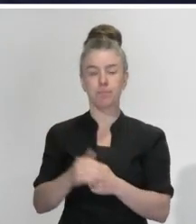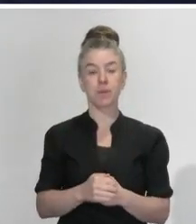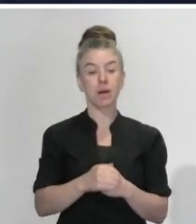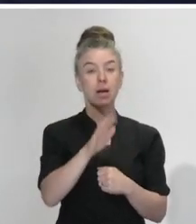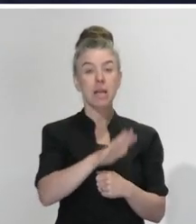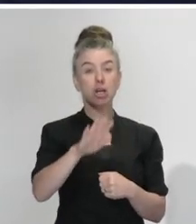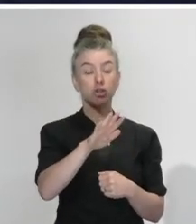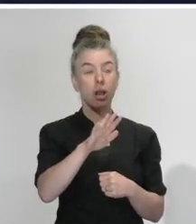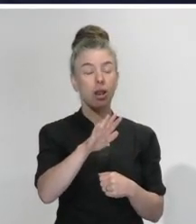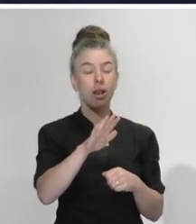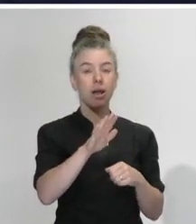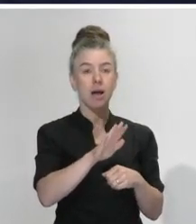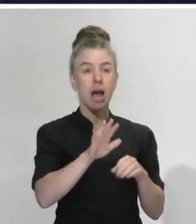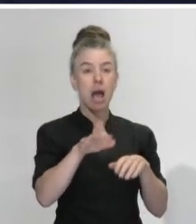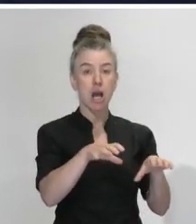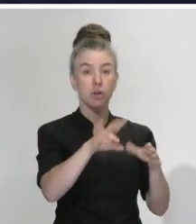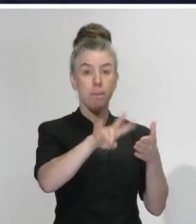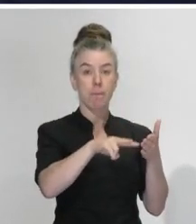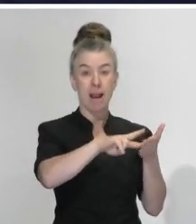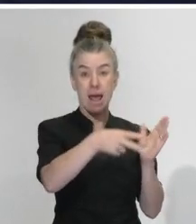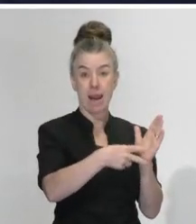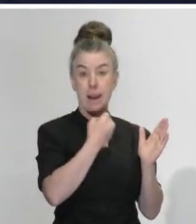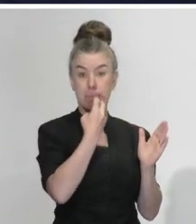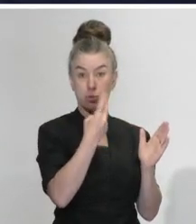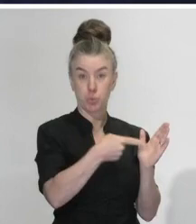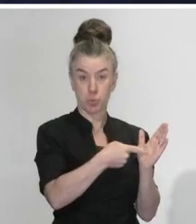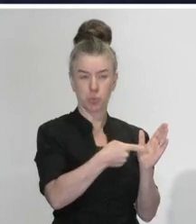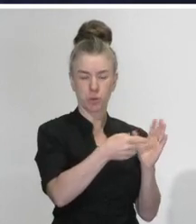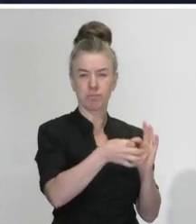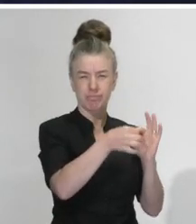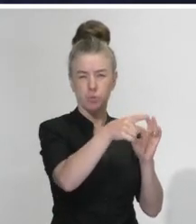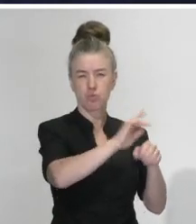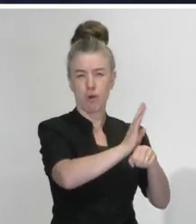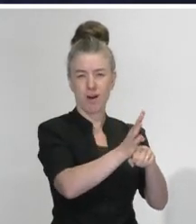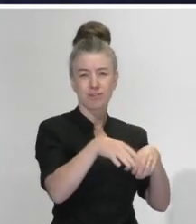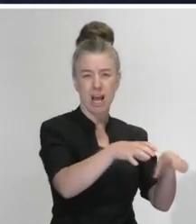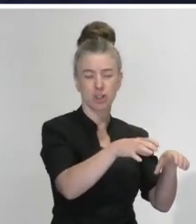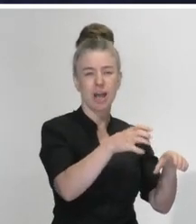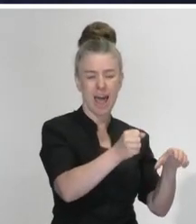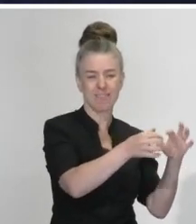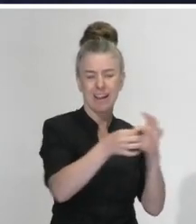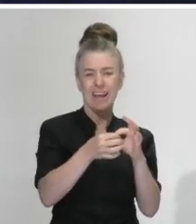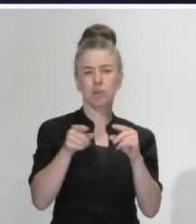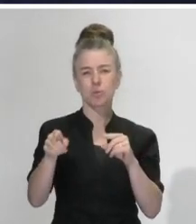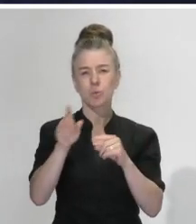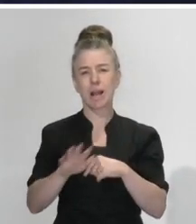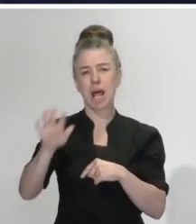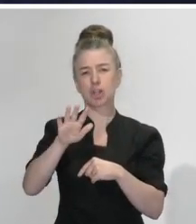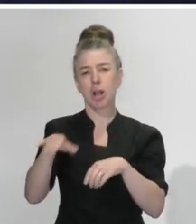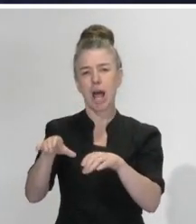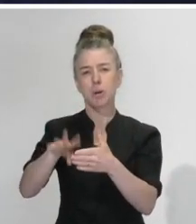2 for the COVID-19 response also had attached to it the National Action Plan number 1 as a